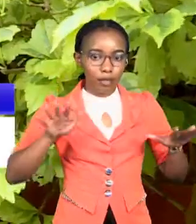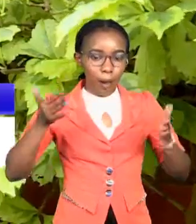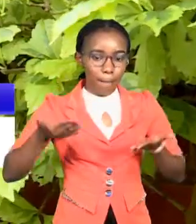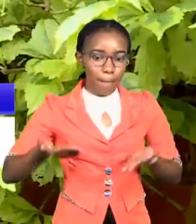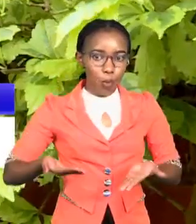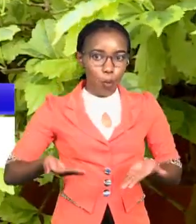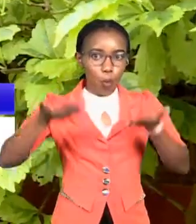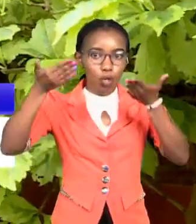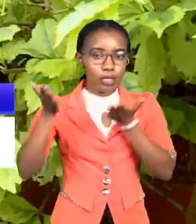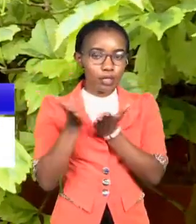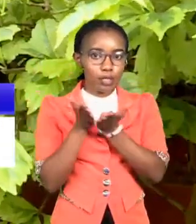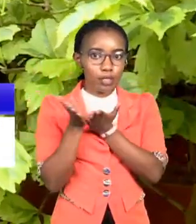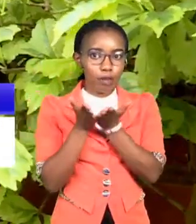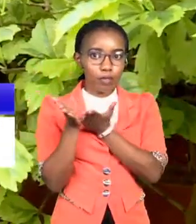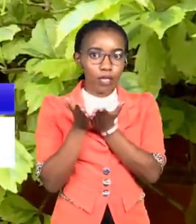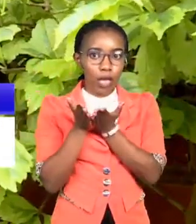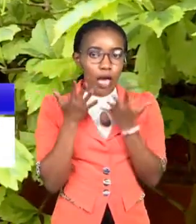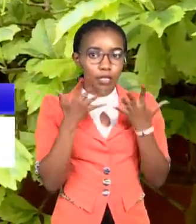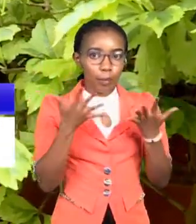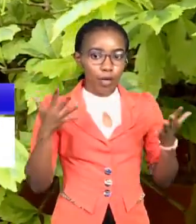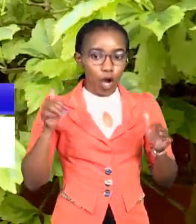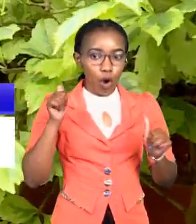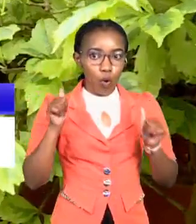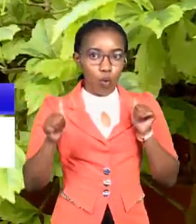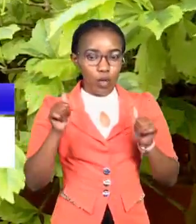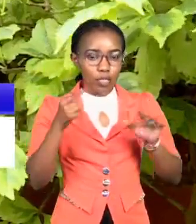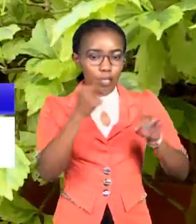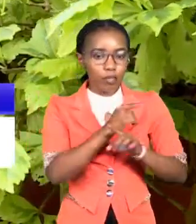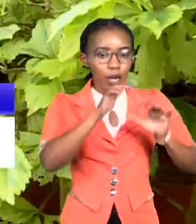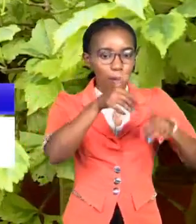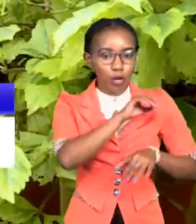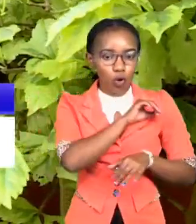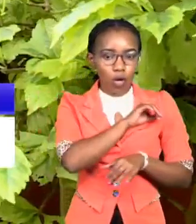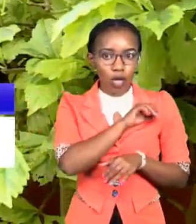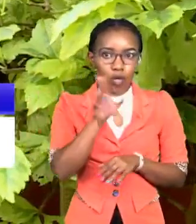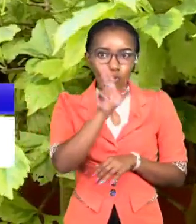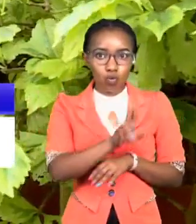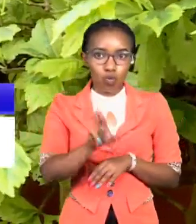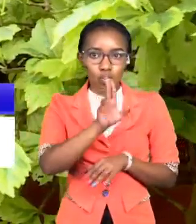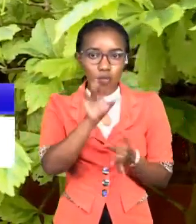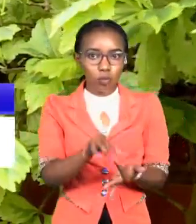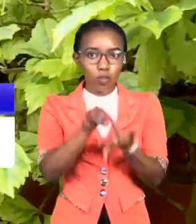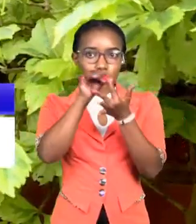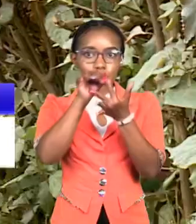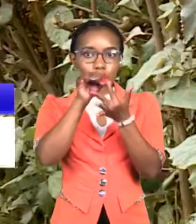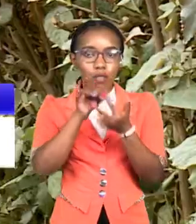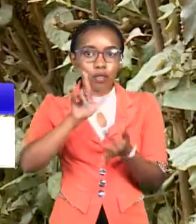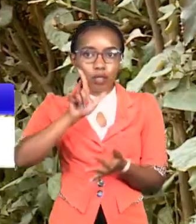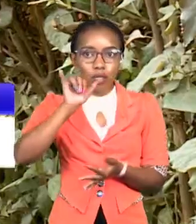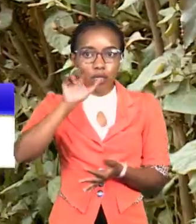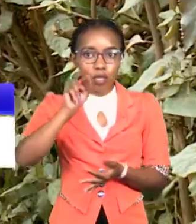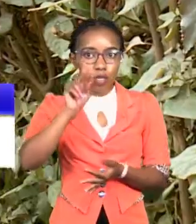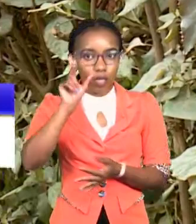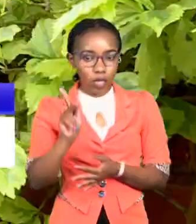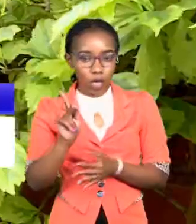of services and products that belong to a different company using a specific link called an affiliate link.